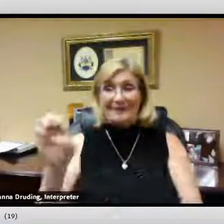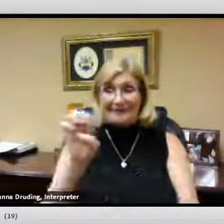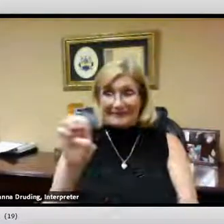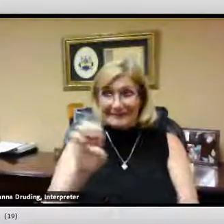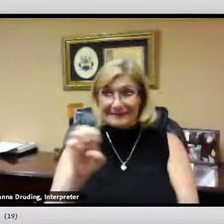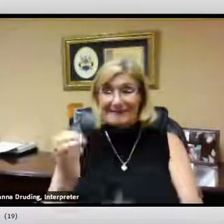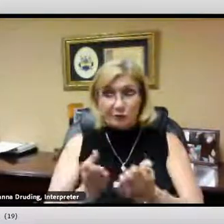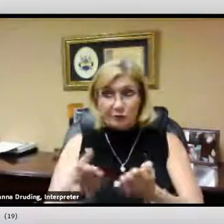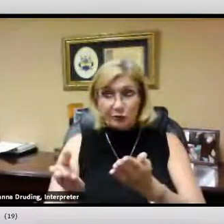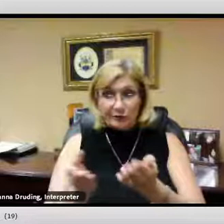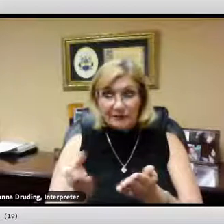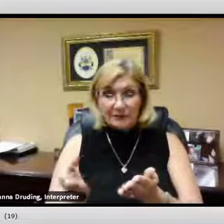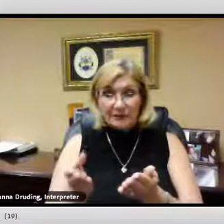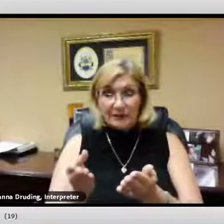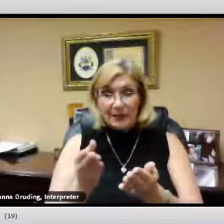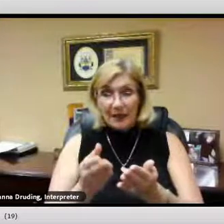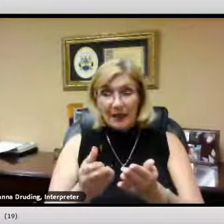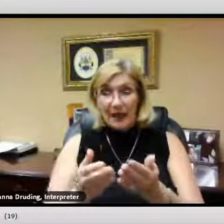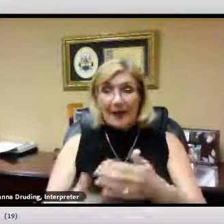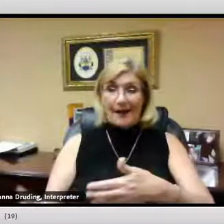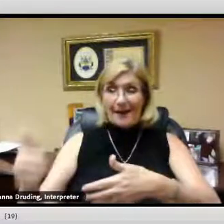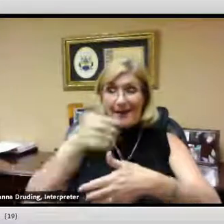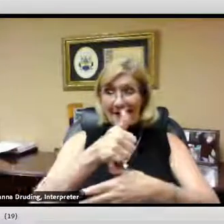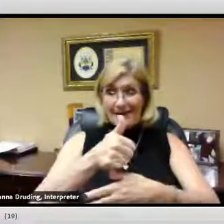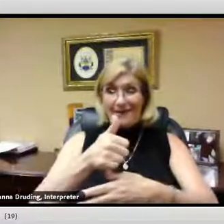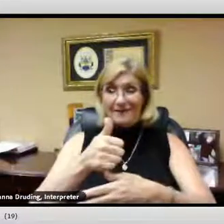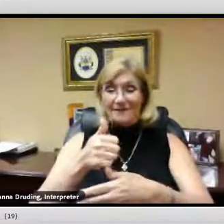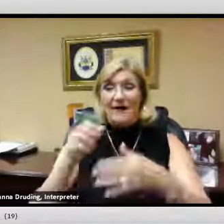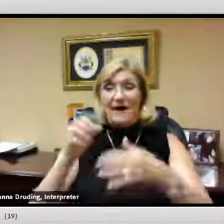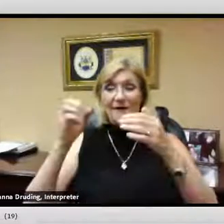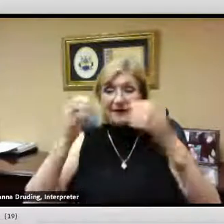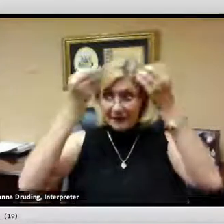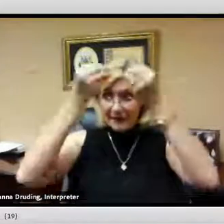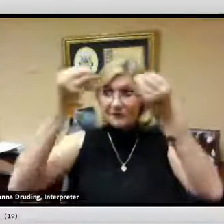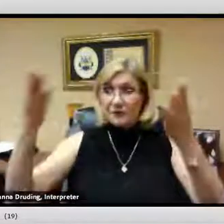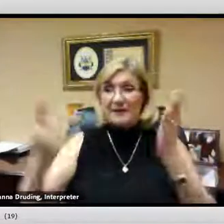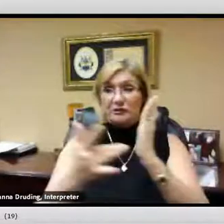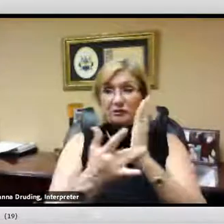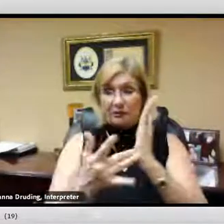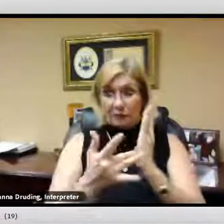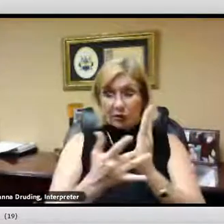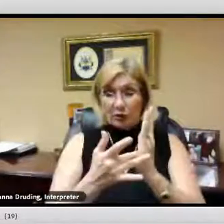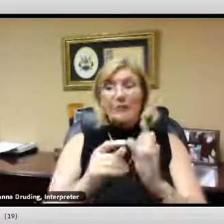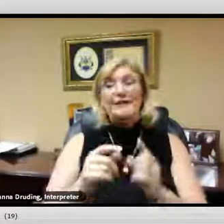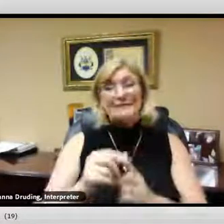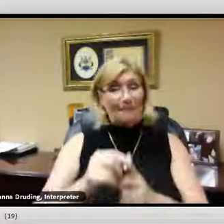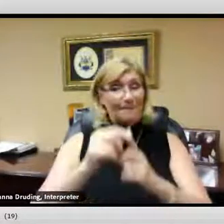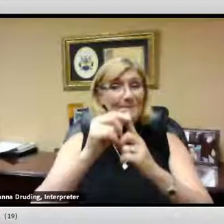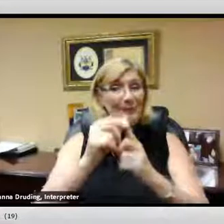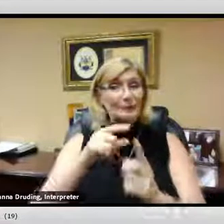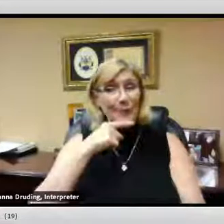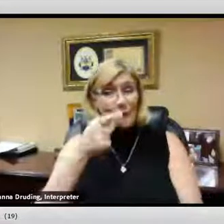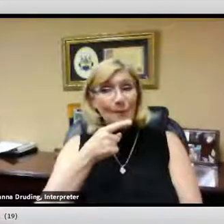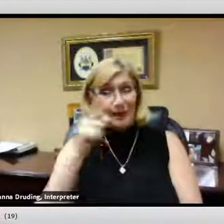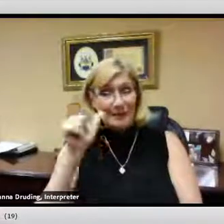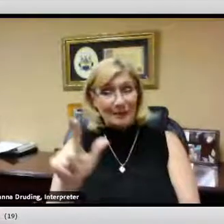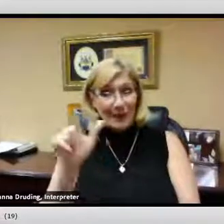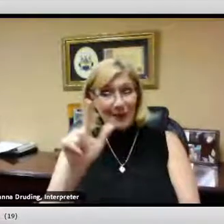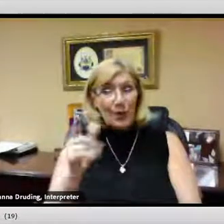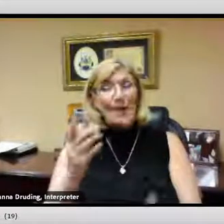e-services, um, head of information technology, um, especially in a public library, that might